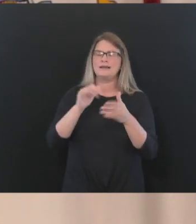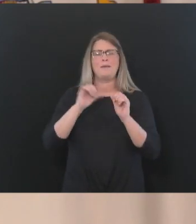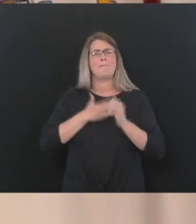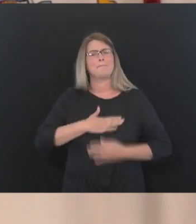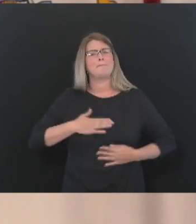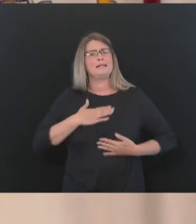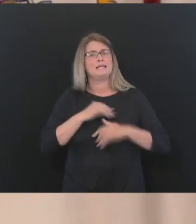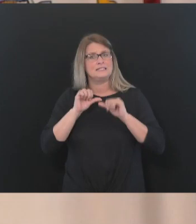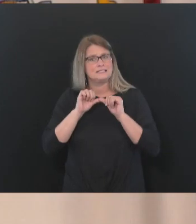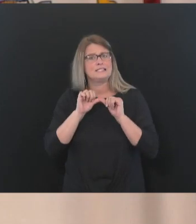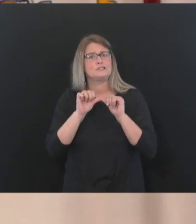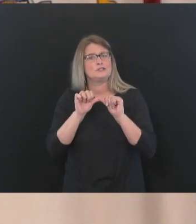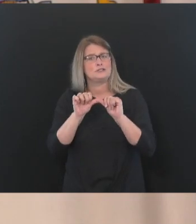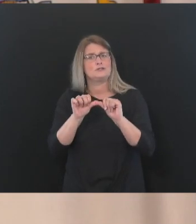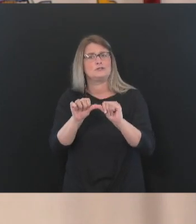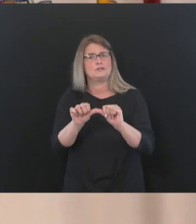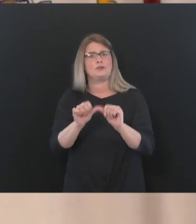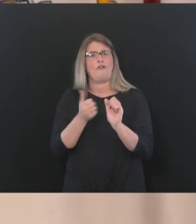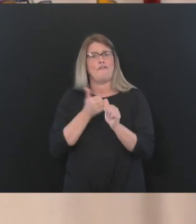course.